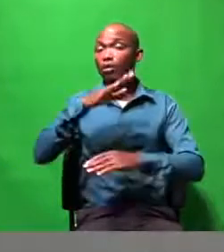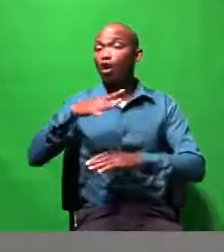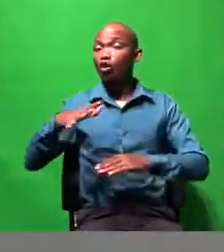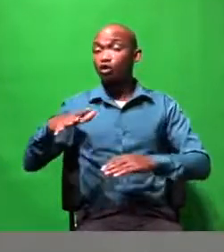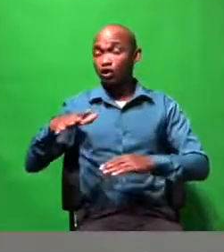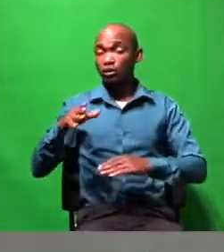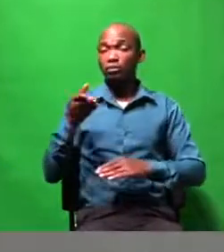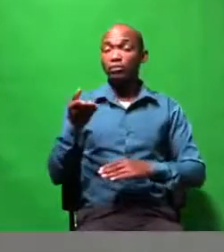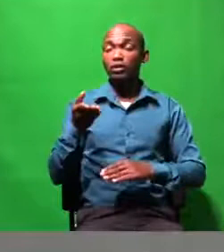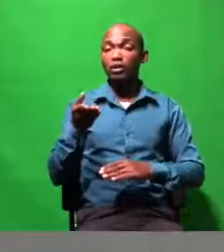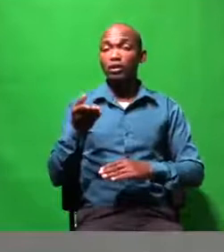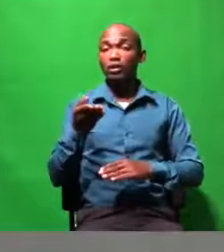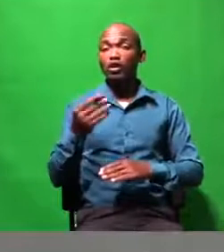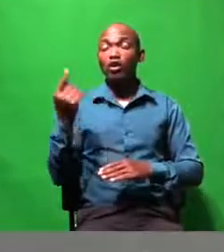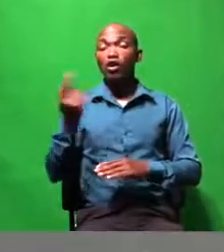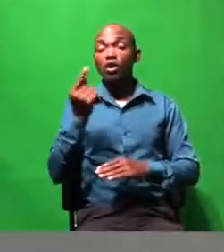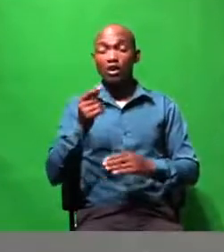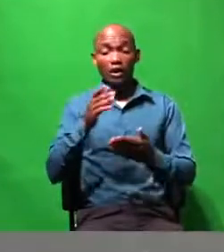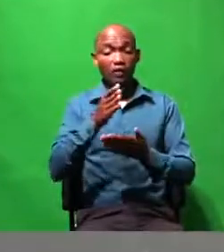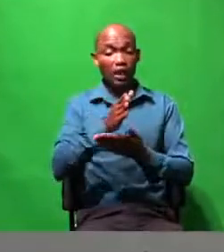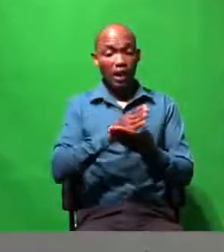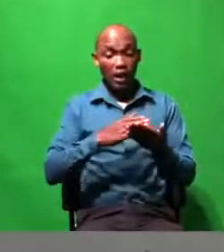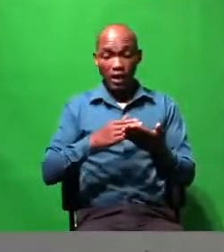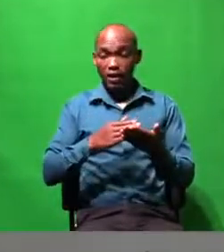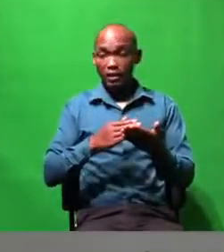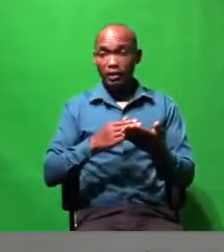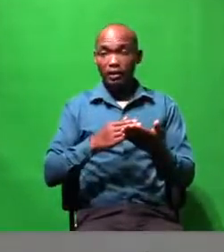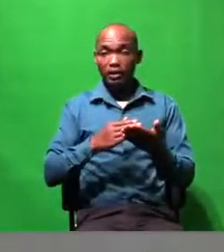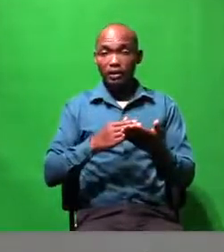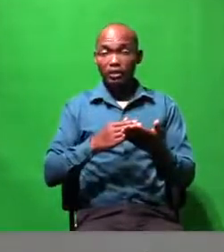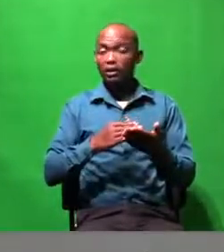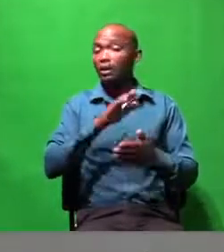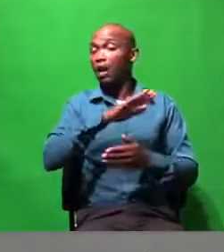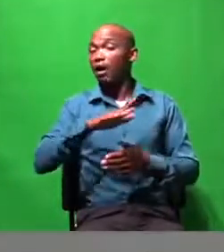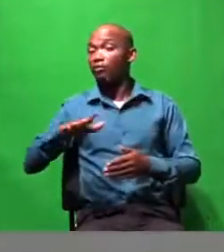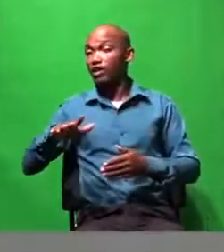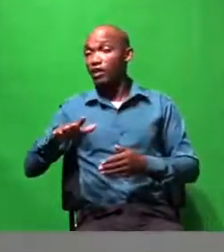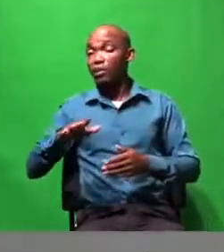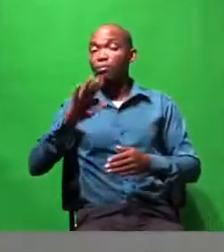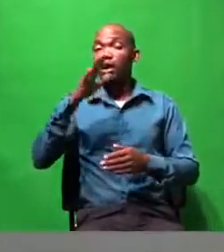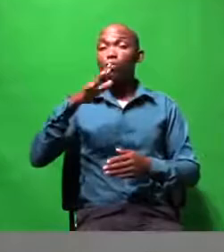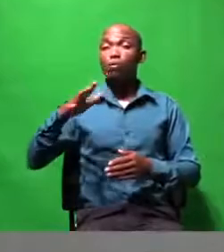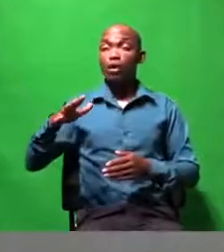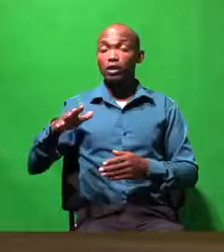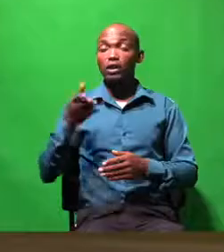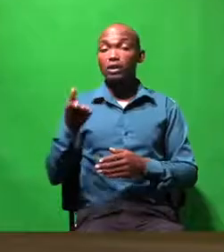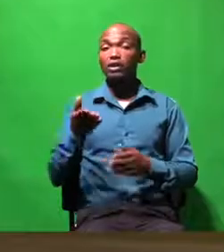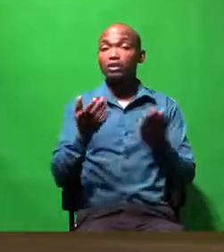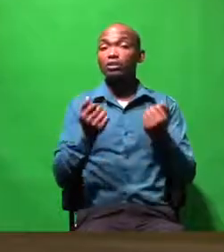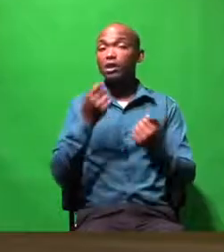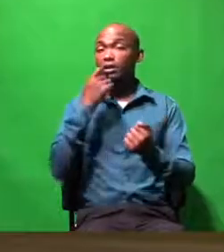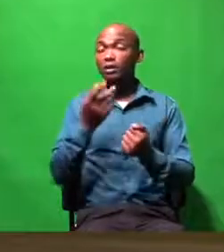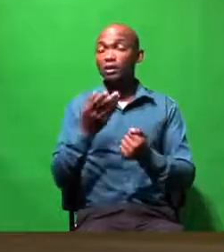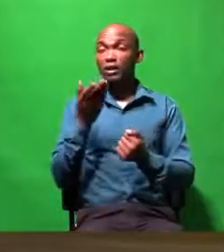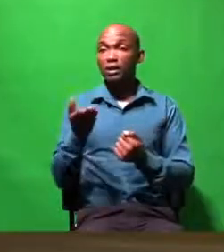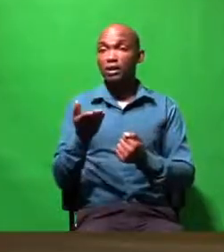So all the area on the ocean is covered by water. So when we can say this portion